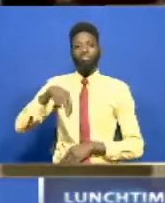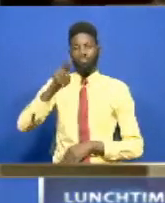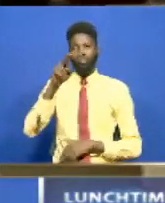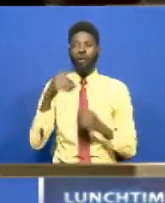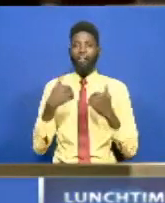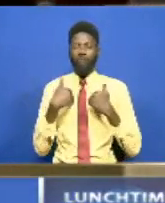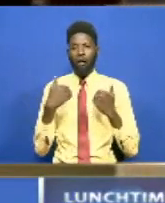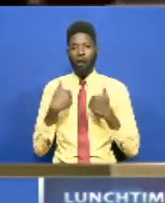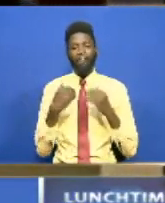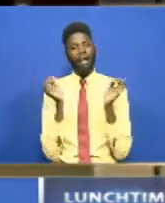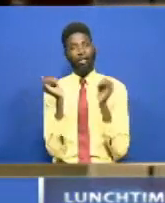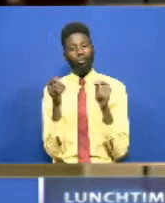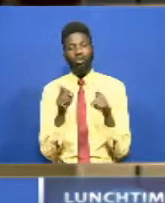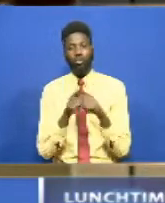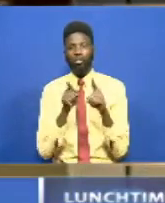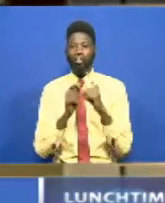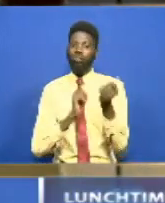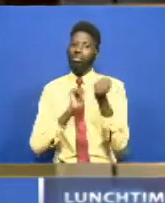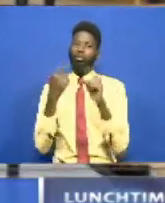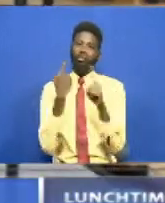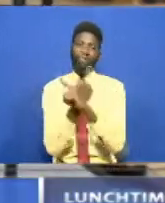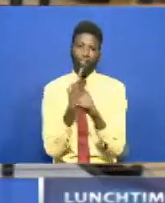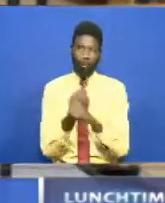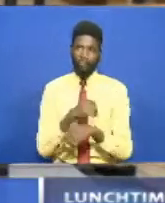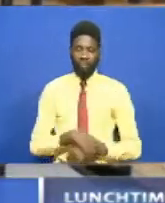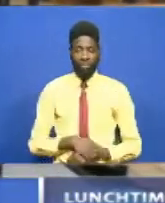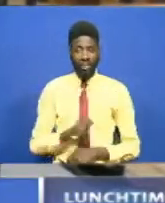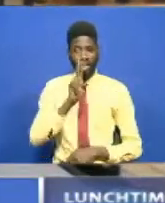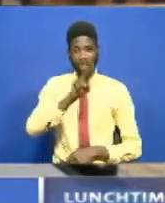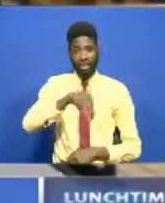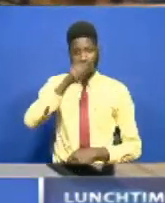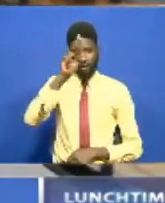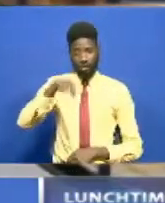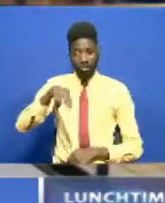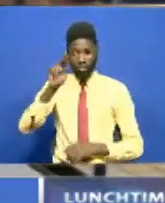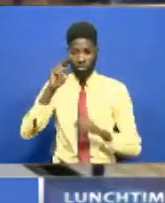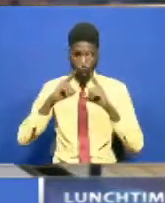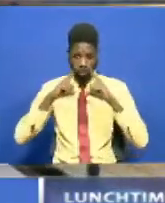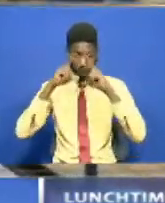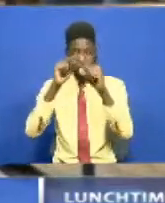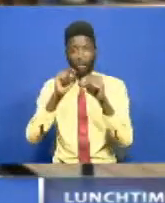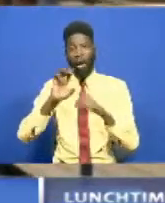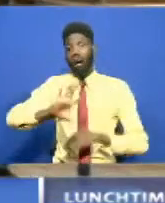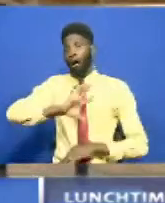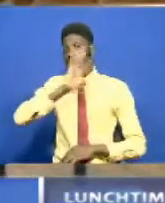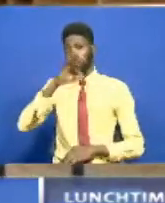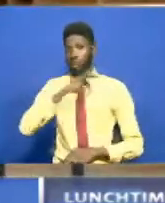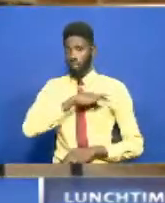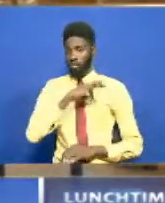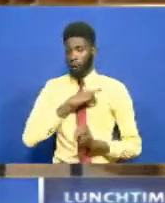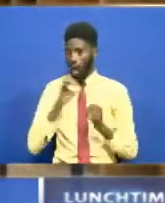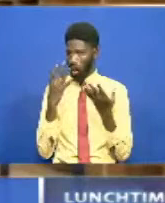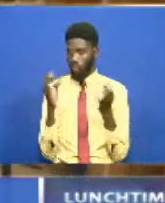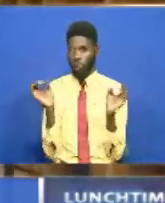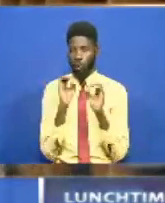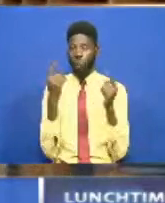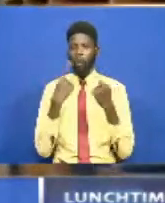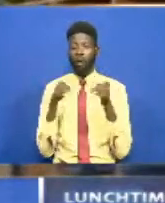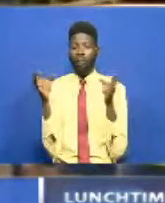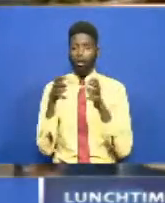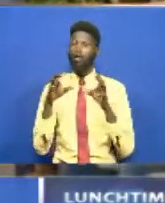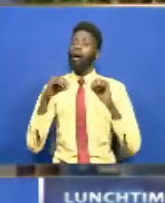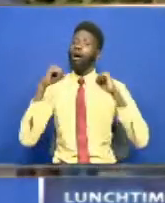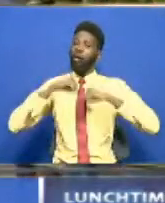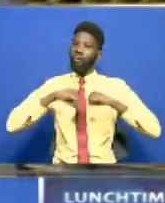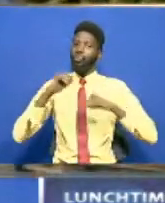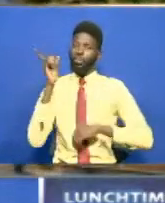to news and live sport events. Netflix declined to specify the value of investments in Africa, but the company has agreed on a slew view